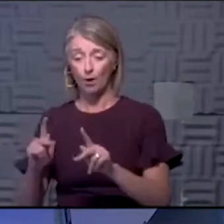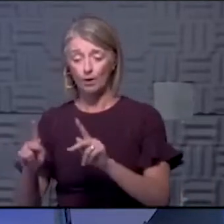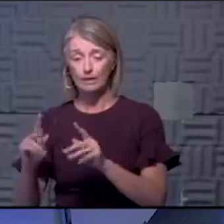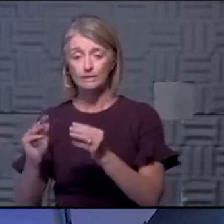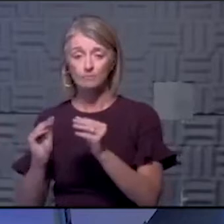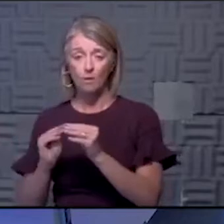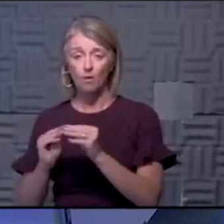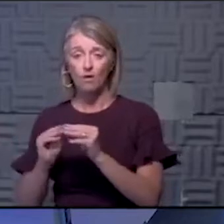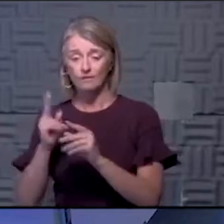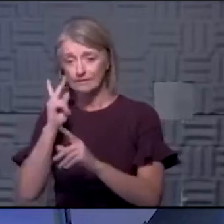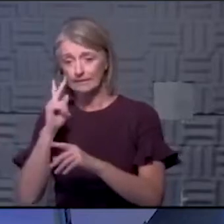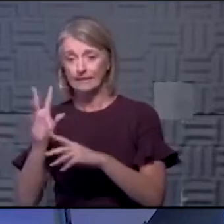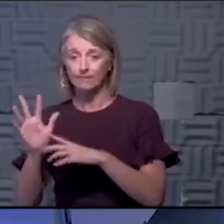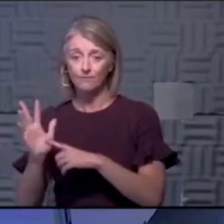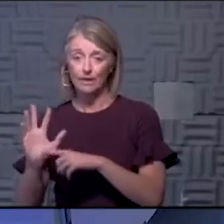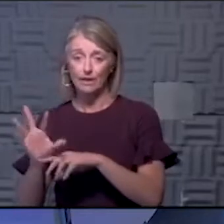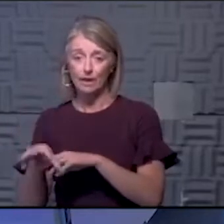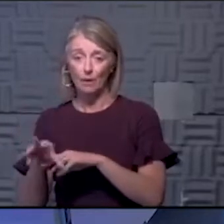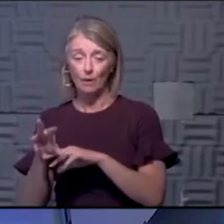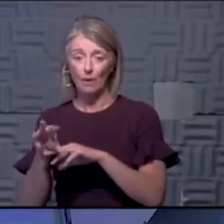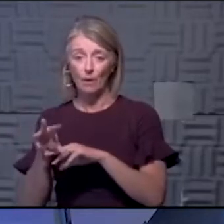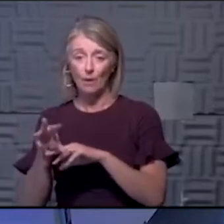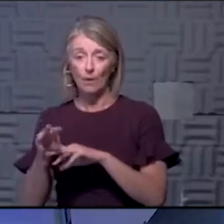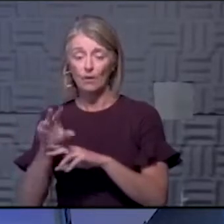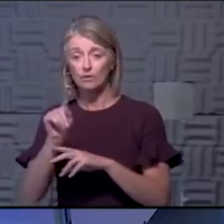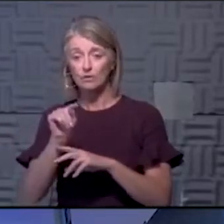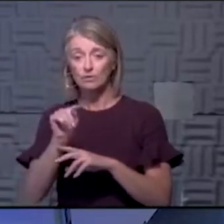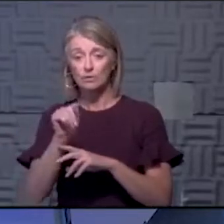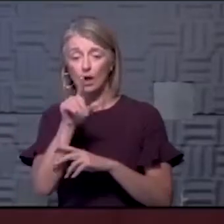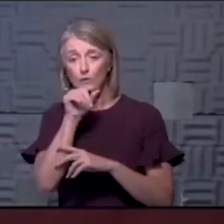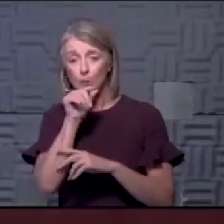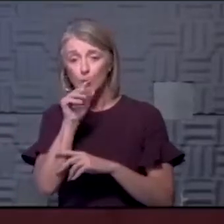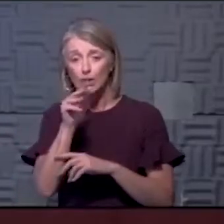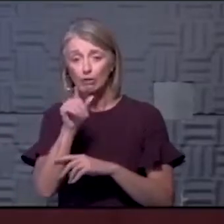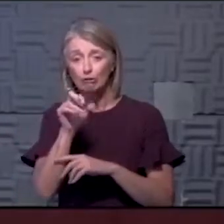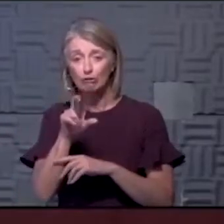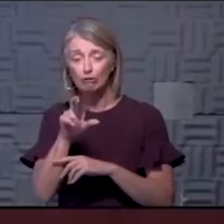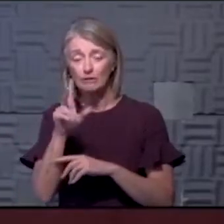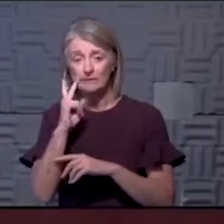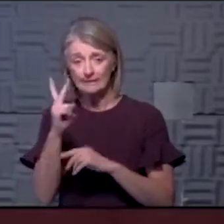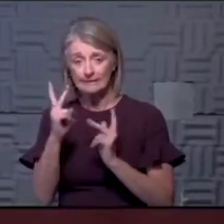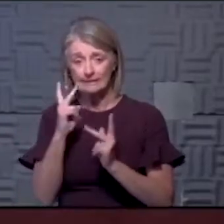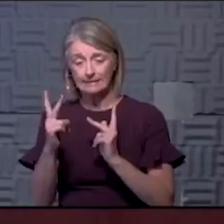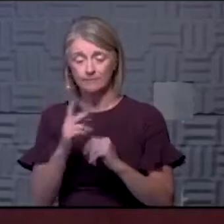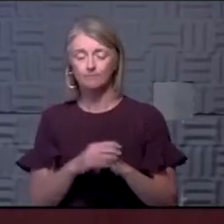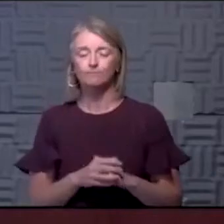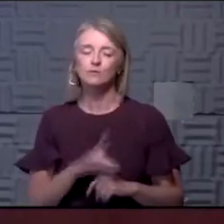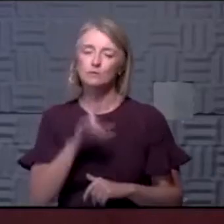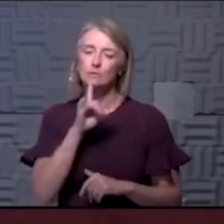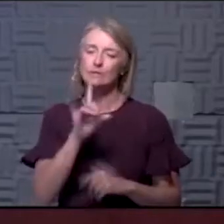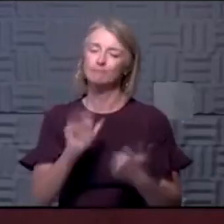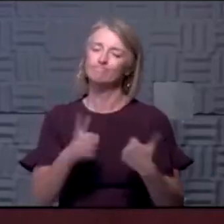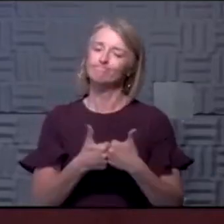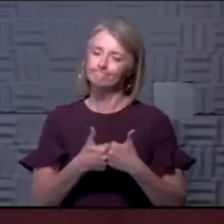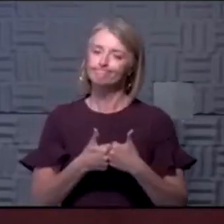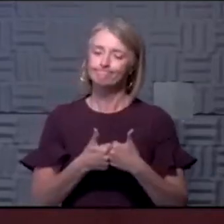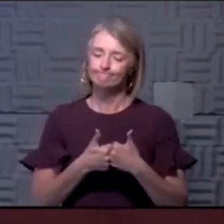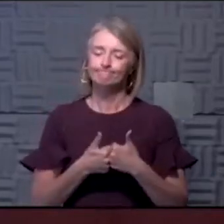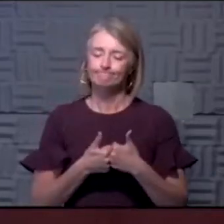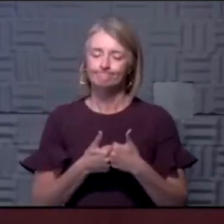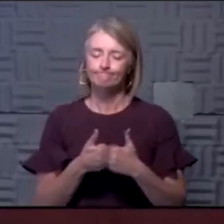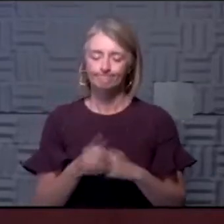the video posted on Twitter and things. Yeah, I mean, it's a challenge.